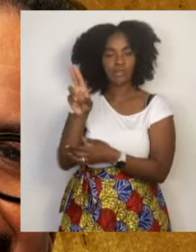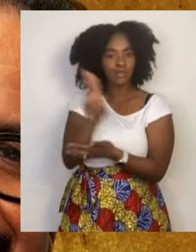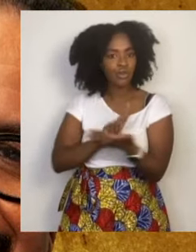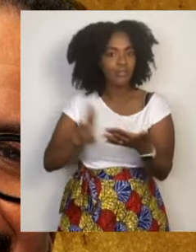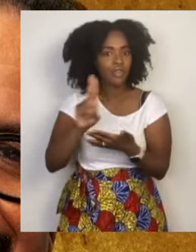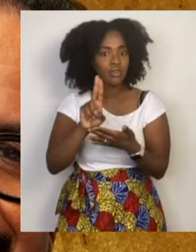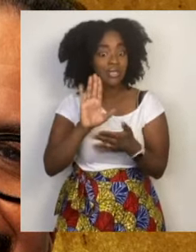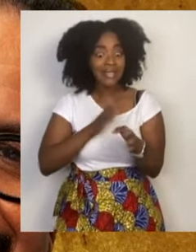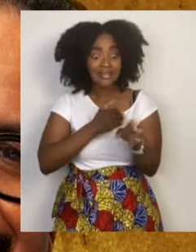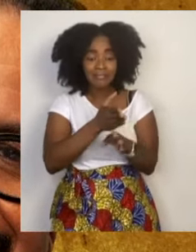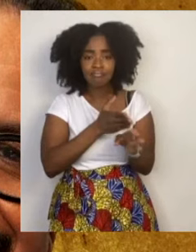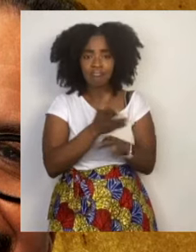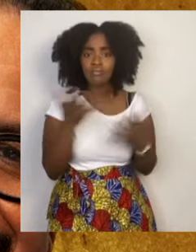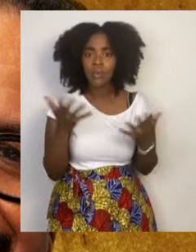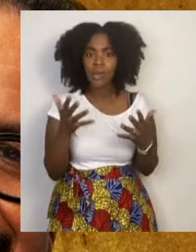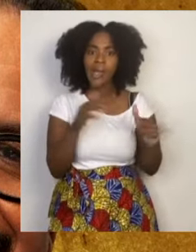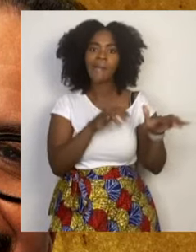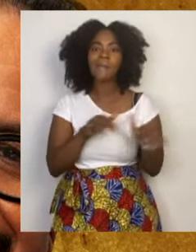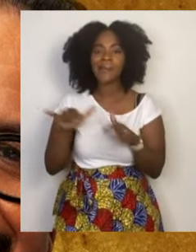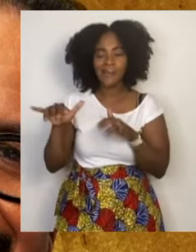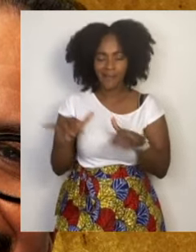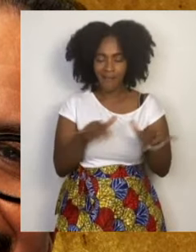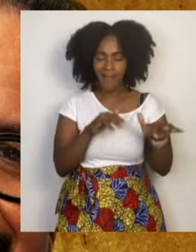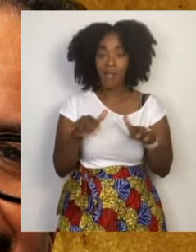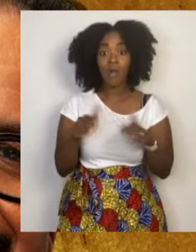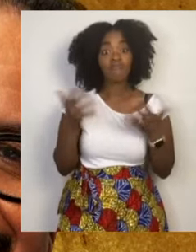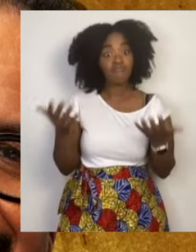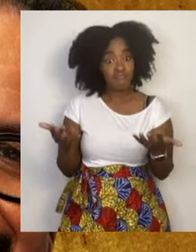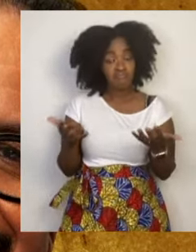Well, Richard Smallwood, he